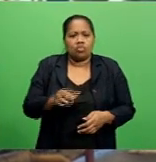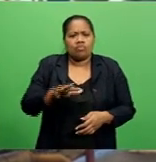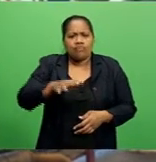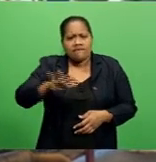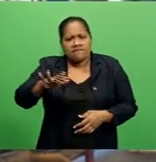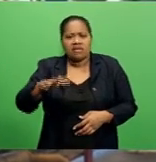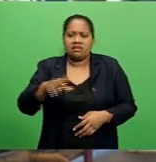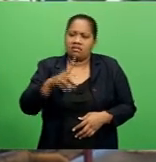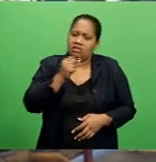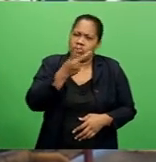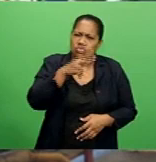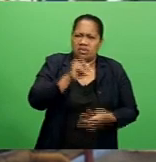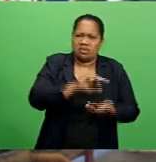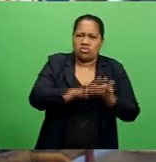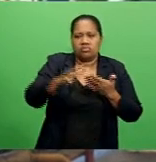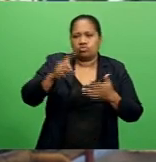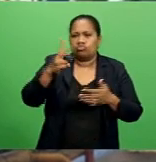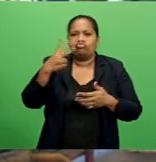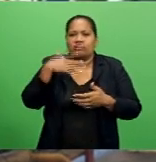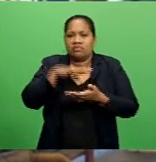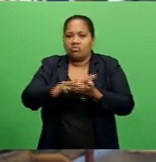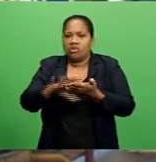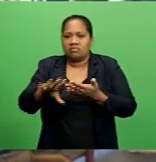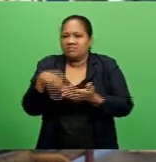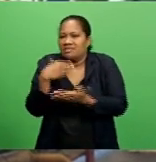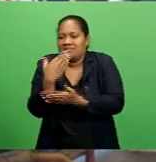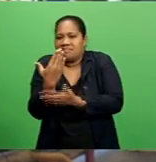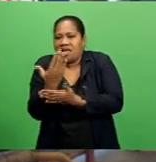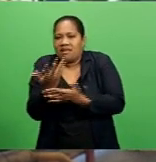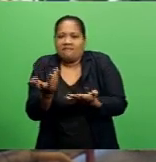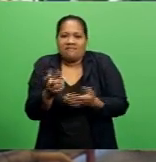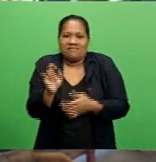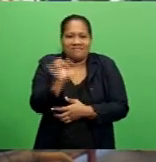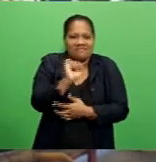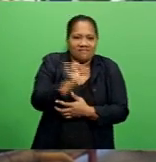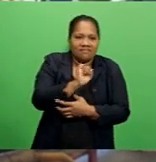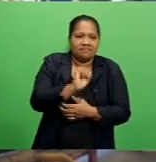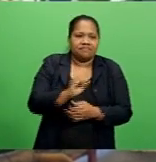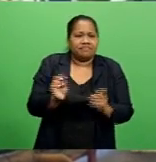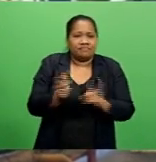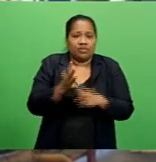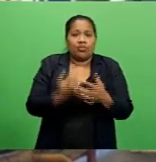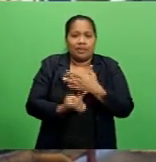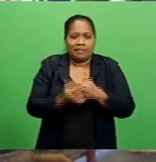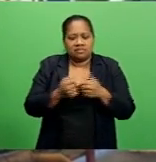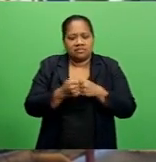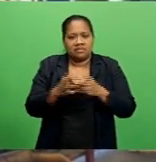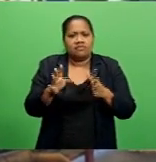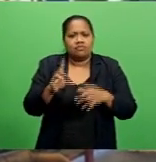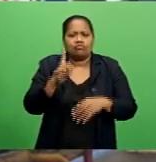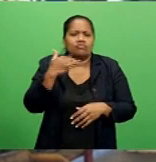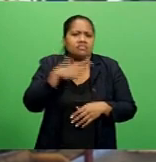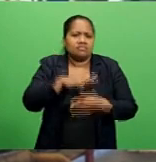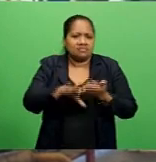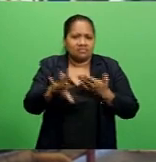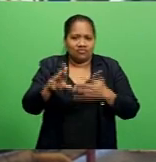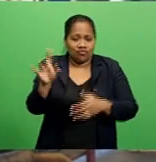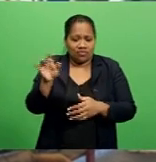$20 to $200. It depends on the model, especially our premium vehicles starting from $100 per the